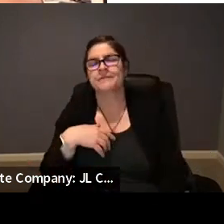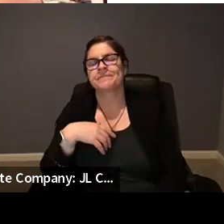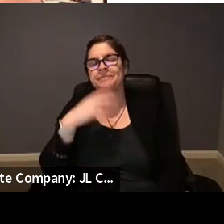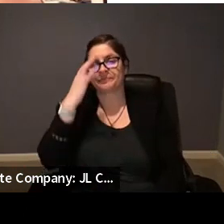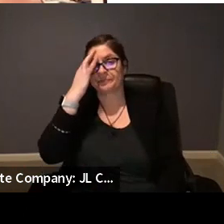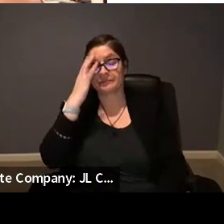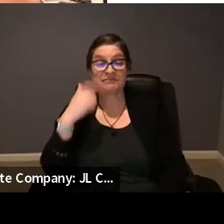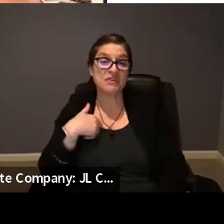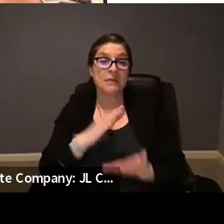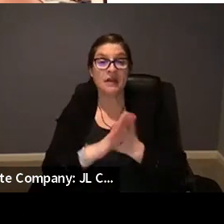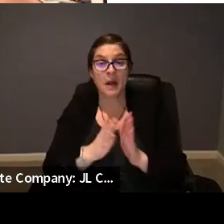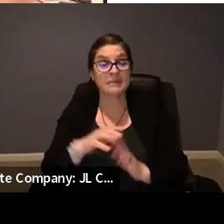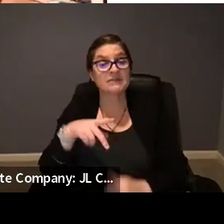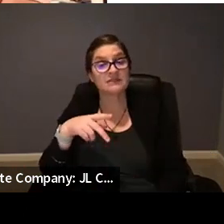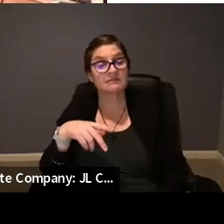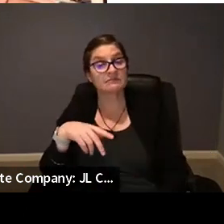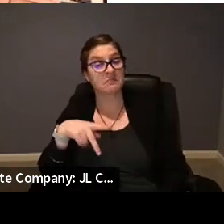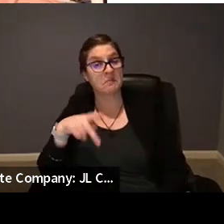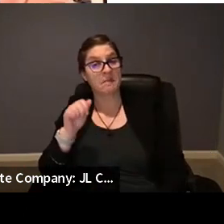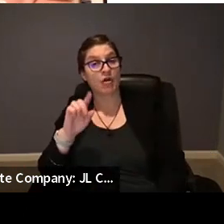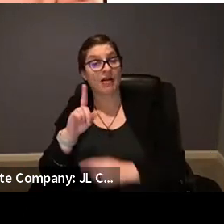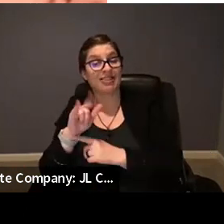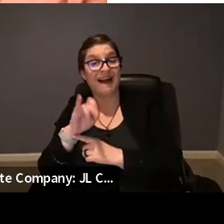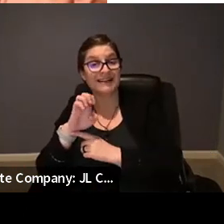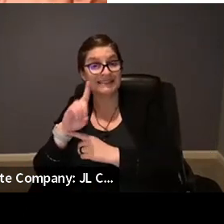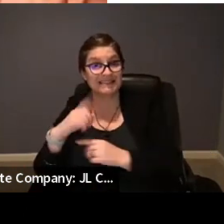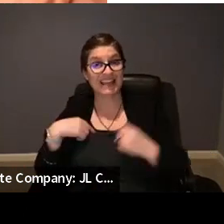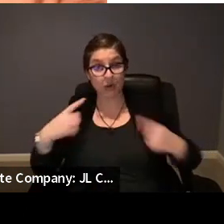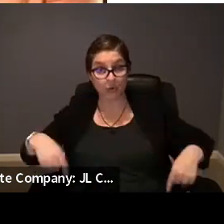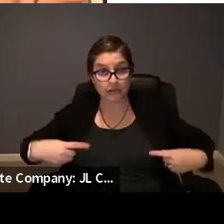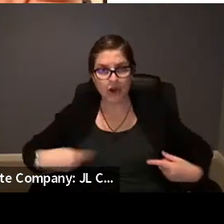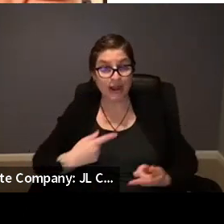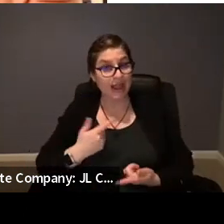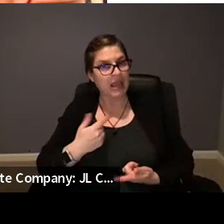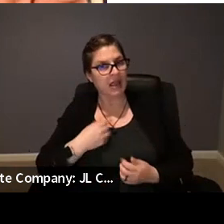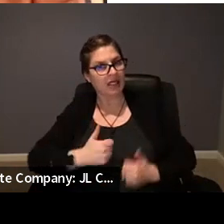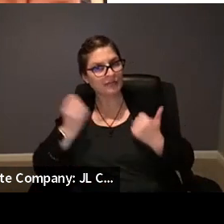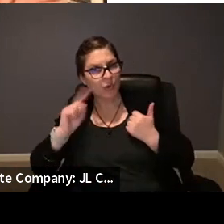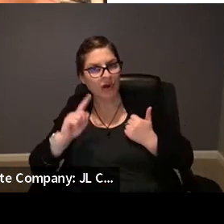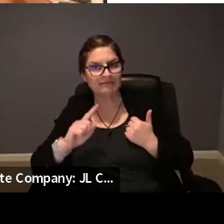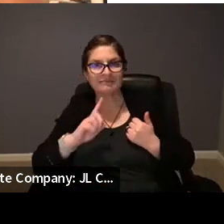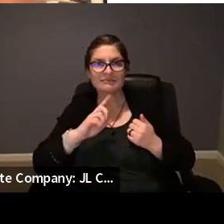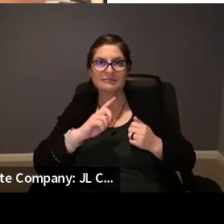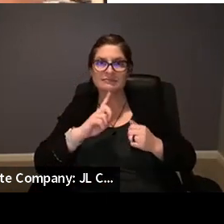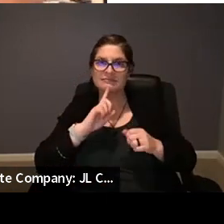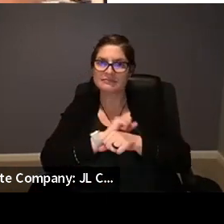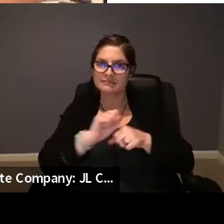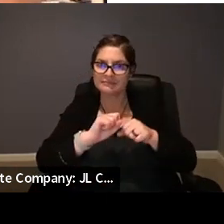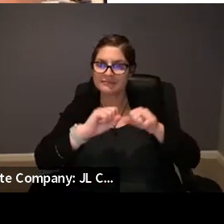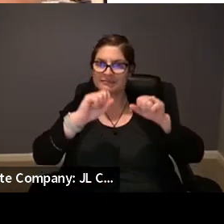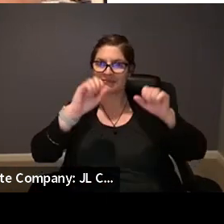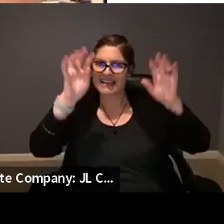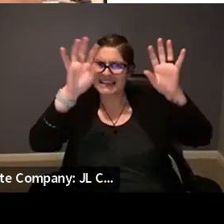wheelchair, he's paralyzed, and he lives in a castle. Not kidding, full stop, castle. You know, he's got a whole